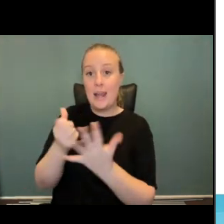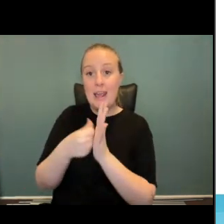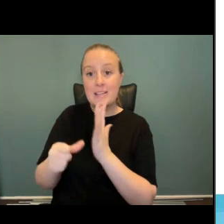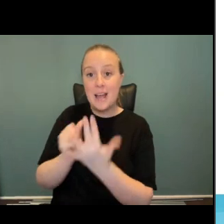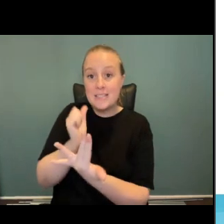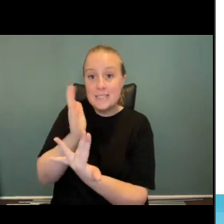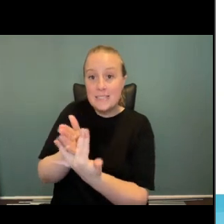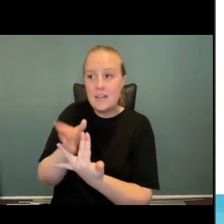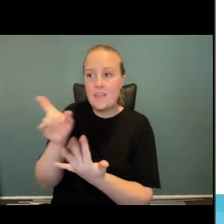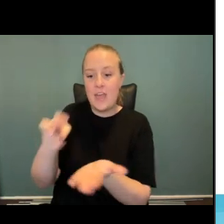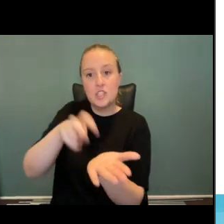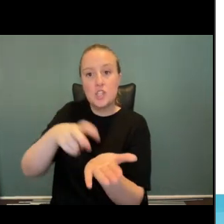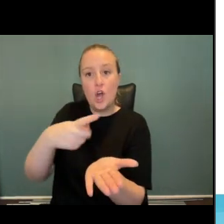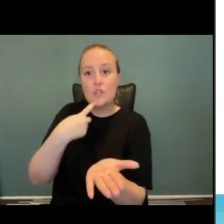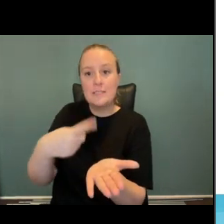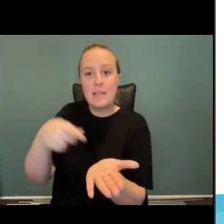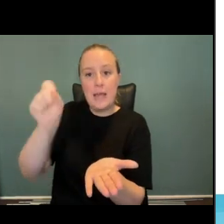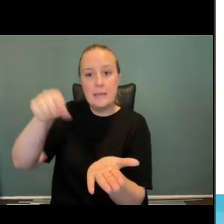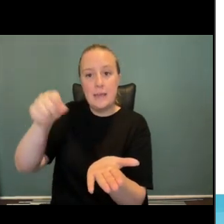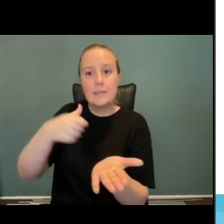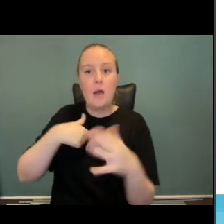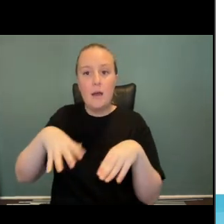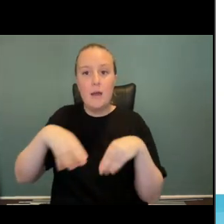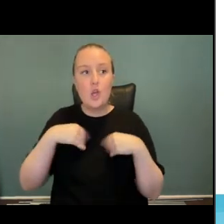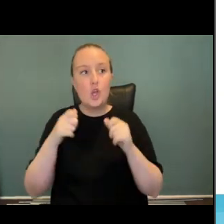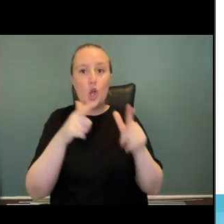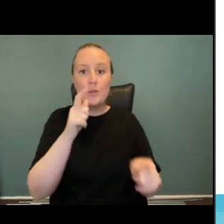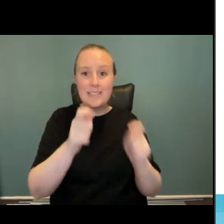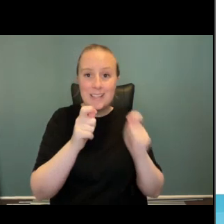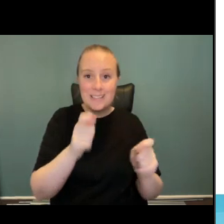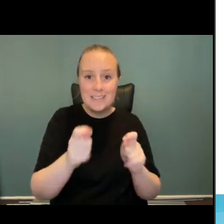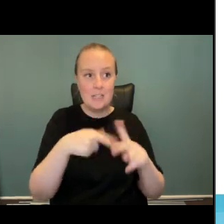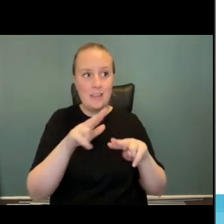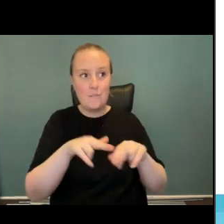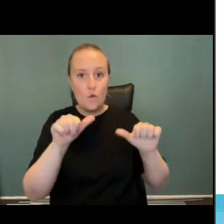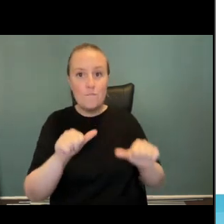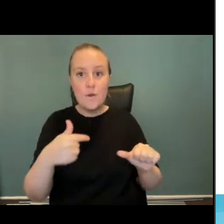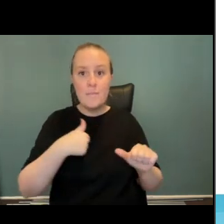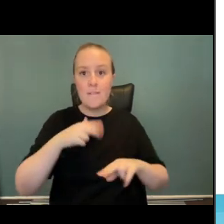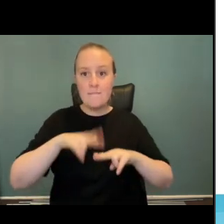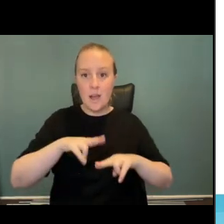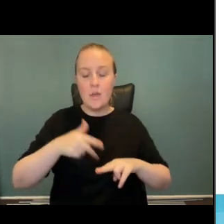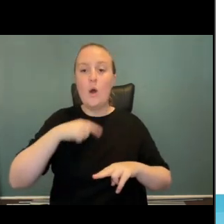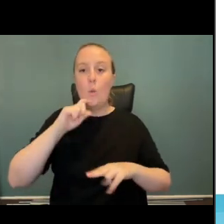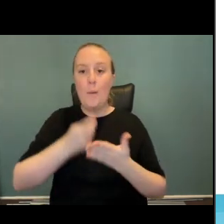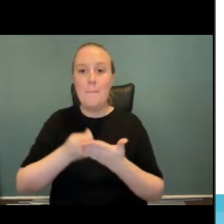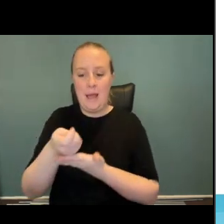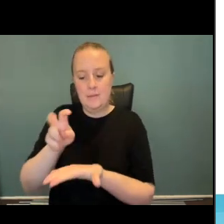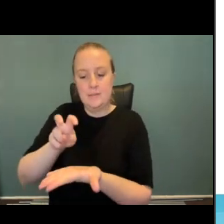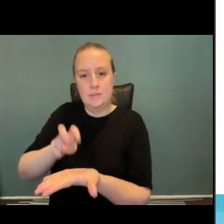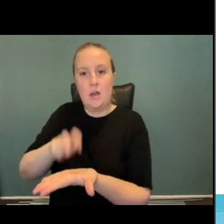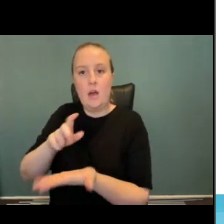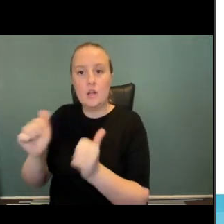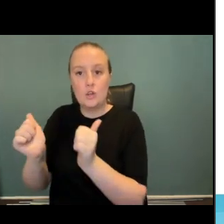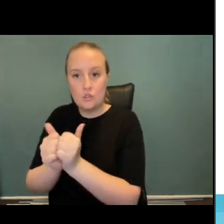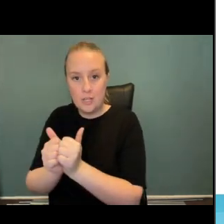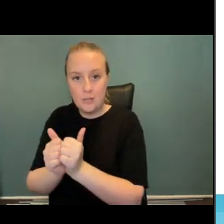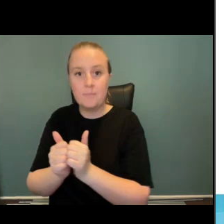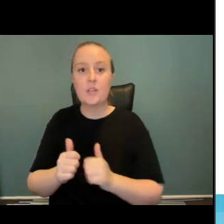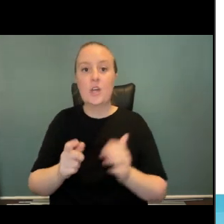that. If they agree, that's all well and good, we'll make those arrangements, and the results are normally back in with about 6 to